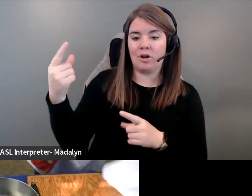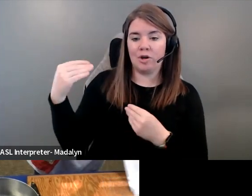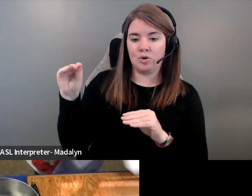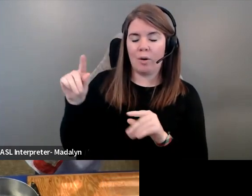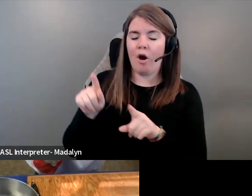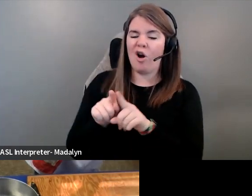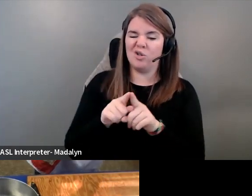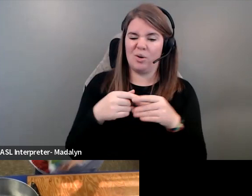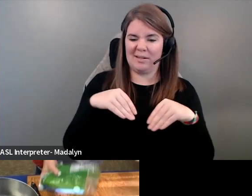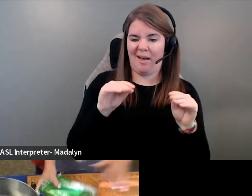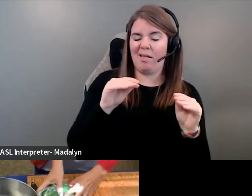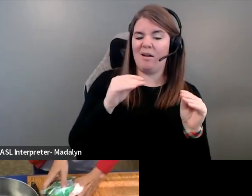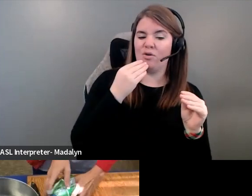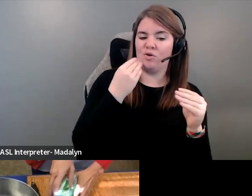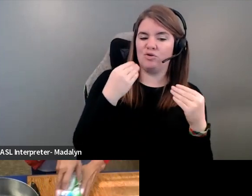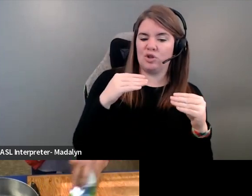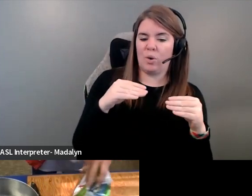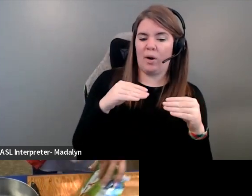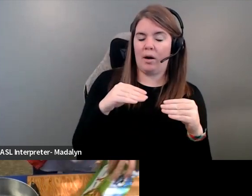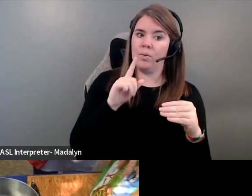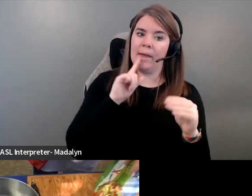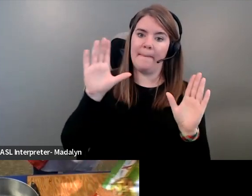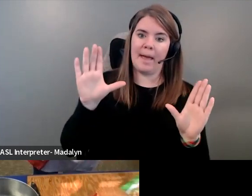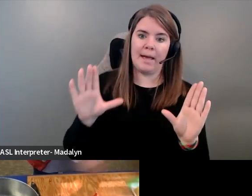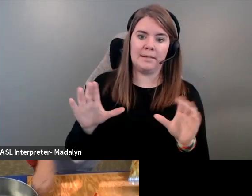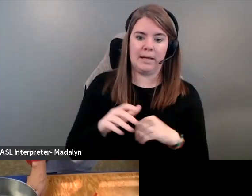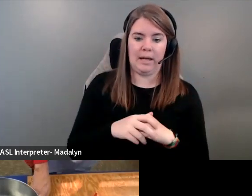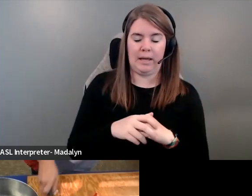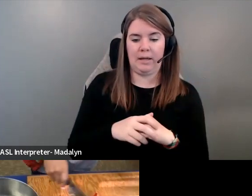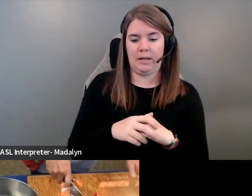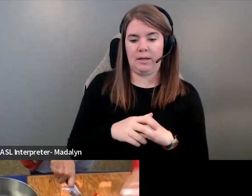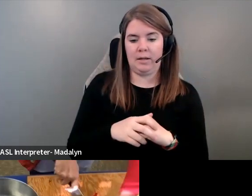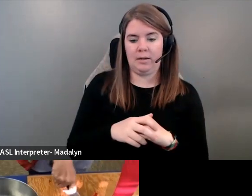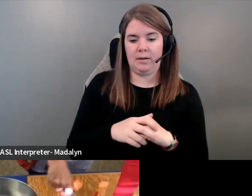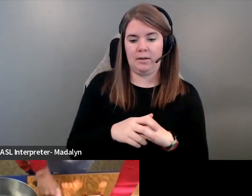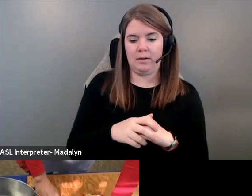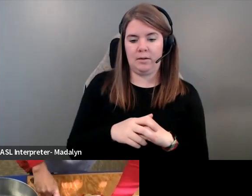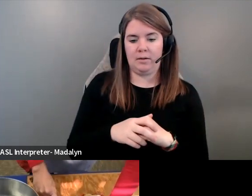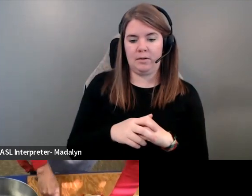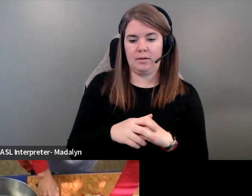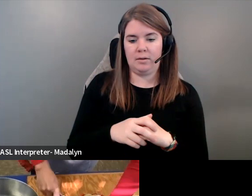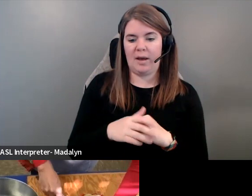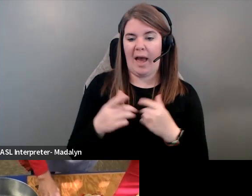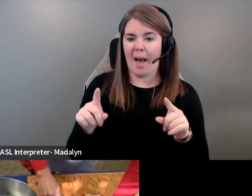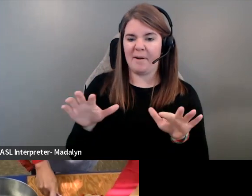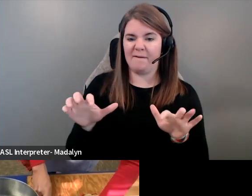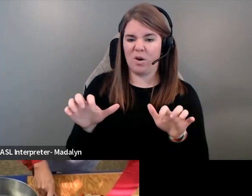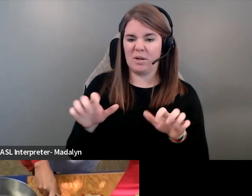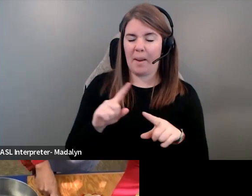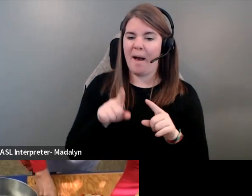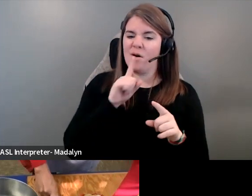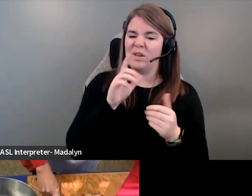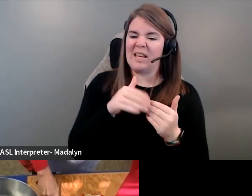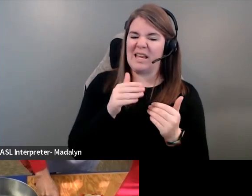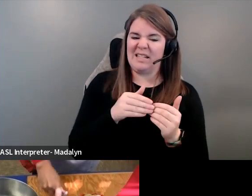stores. This is amazing. So you're going to take it, put it on your cutting board. It's frozen, but it's actually pretty easy to chop